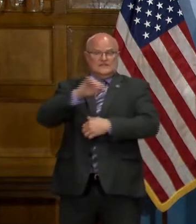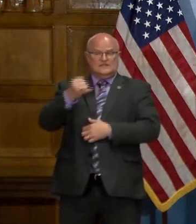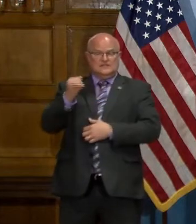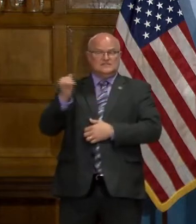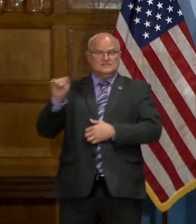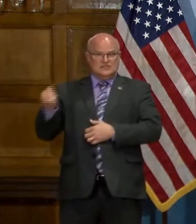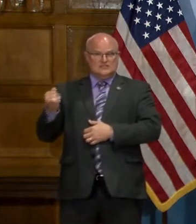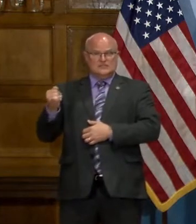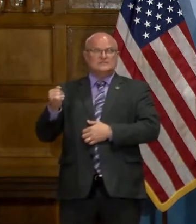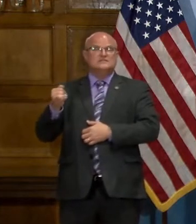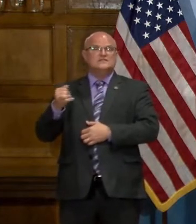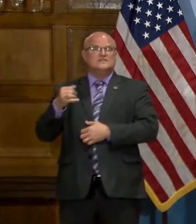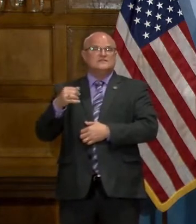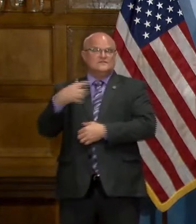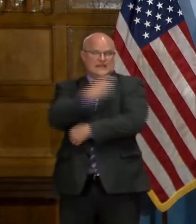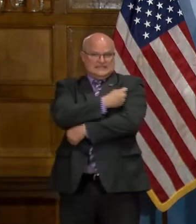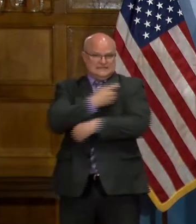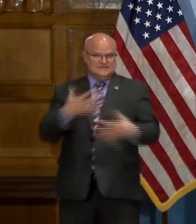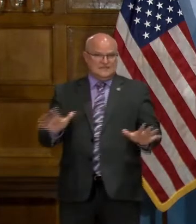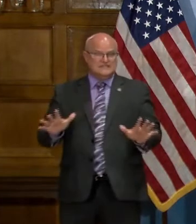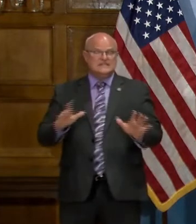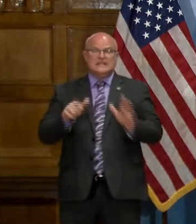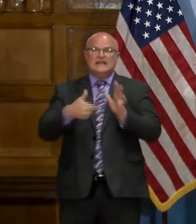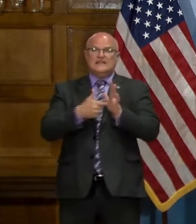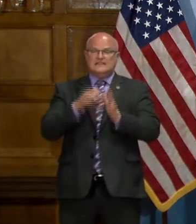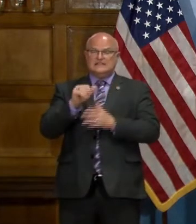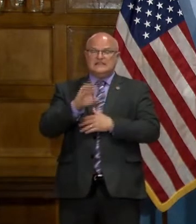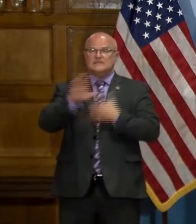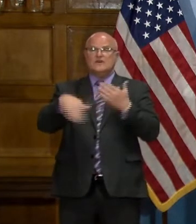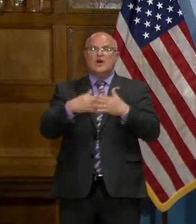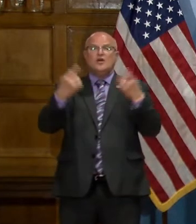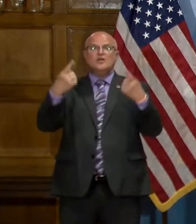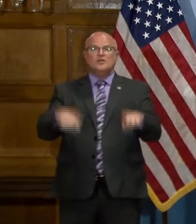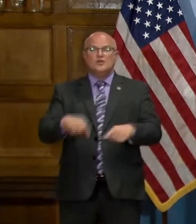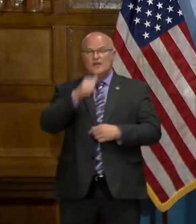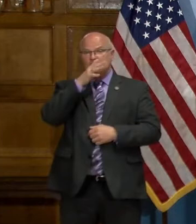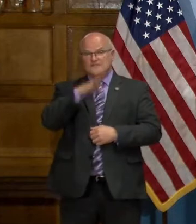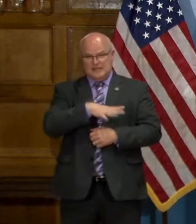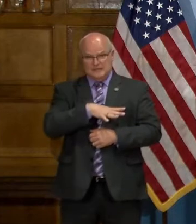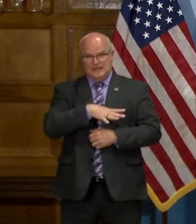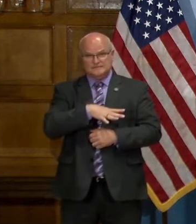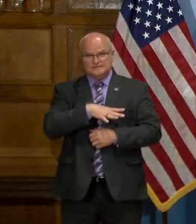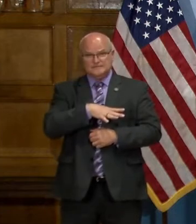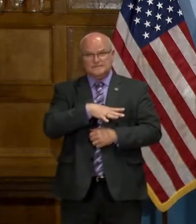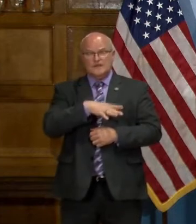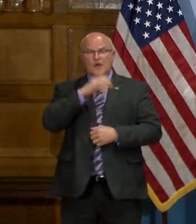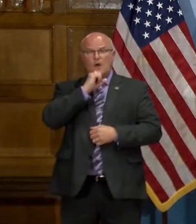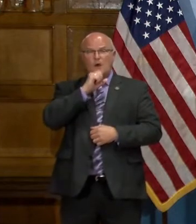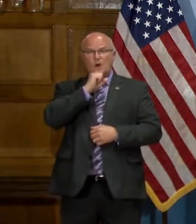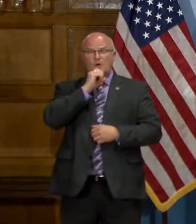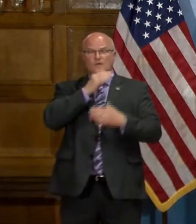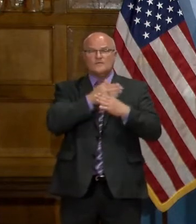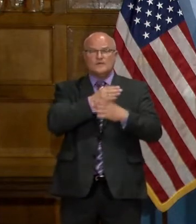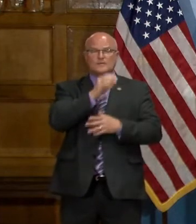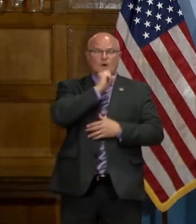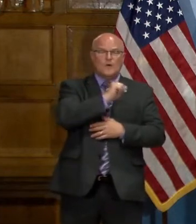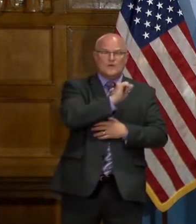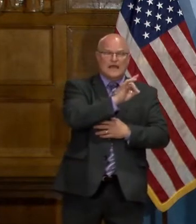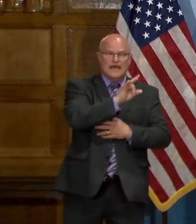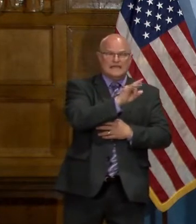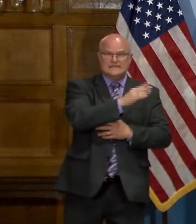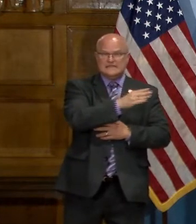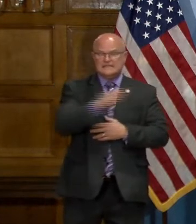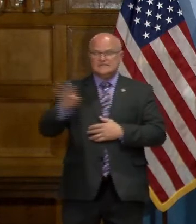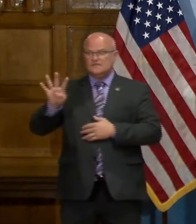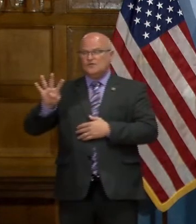Janssen or Johnson & Johnson vaccine. These cases have all occurred in females. The ages range from 18